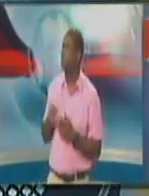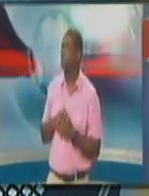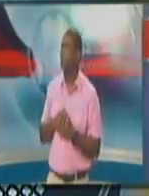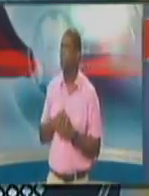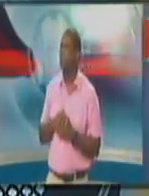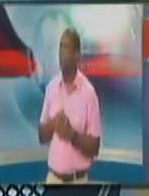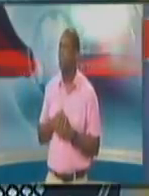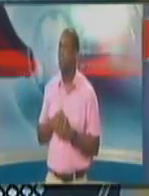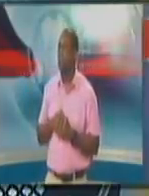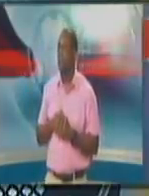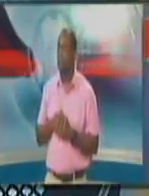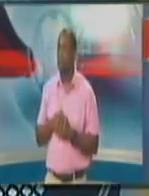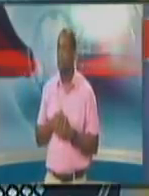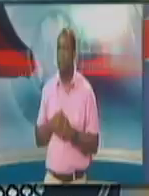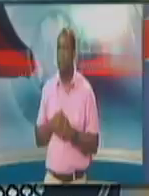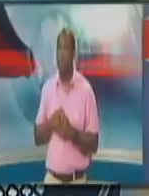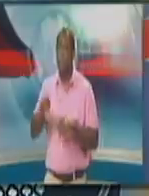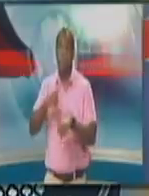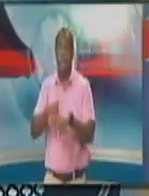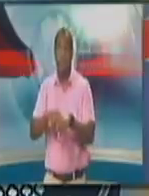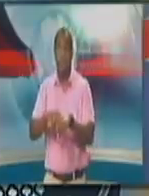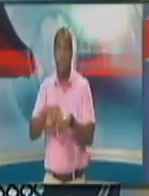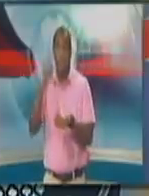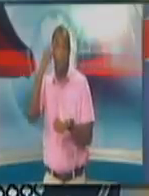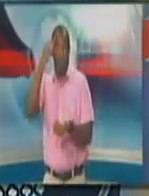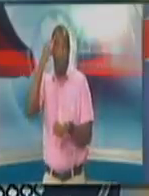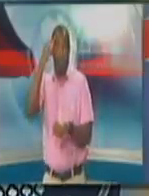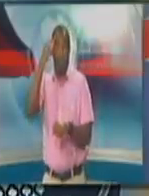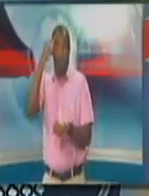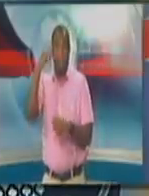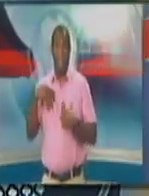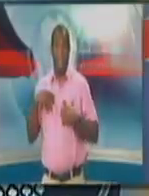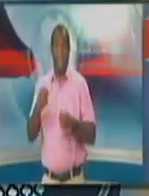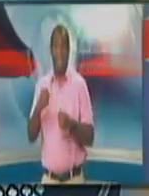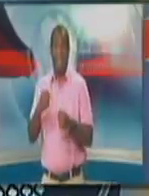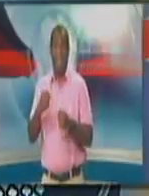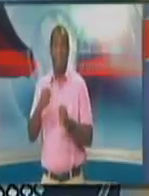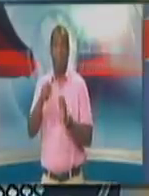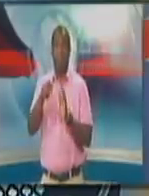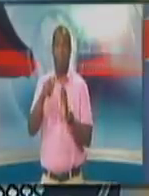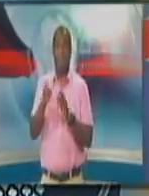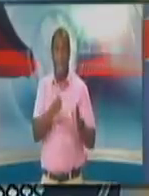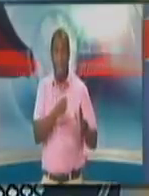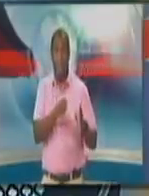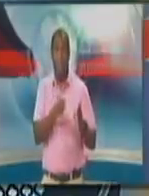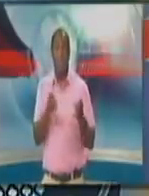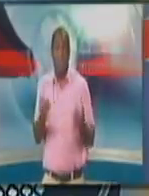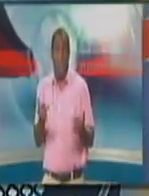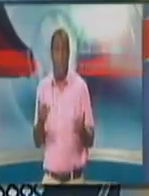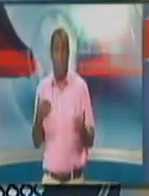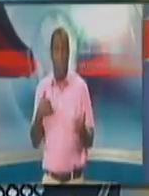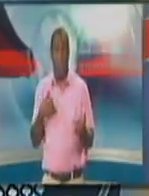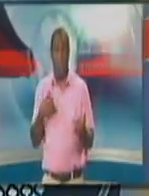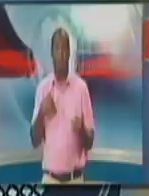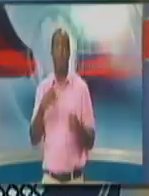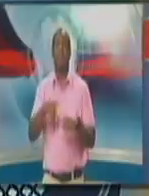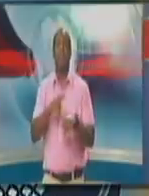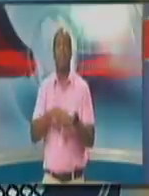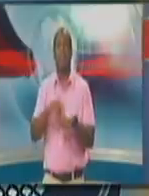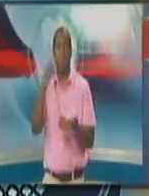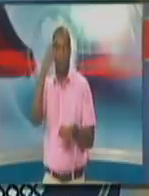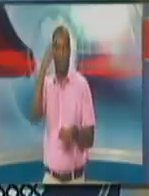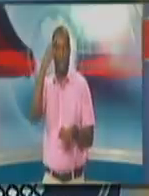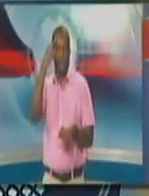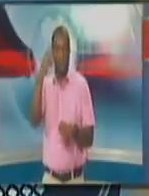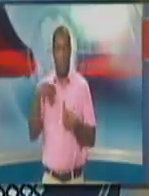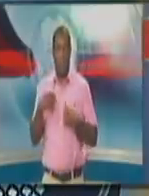plan. Mm-hmm. At this point in time, what we have is a national mental health policy that was approved by Cabinet in November of last